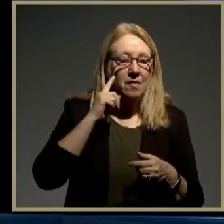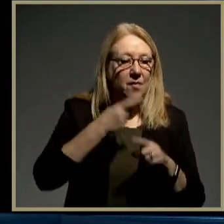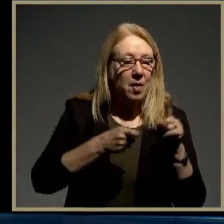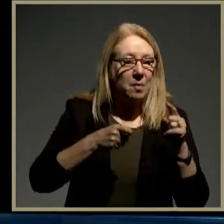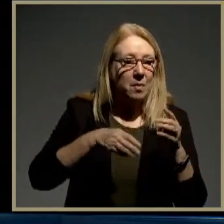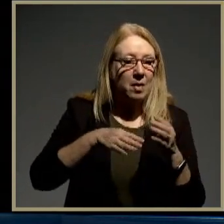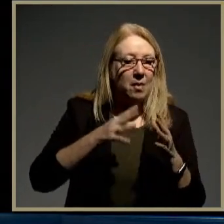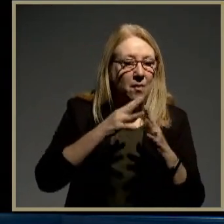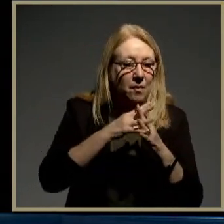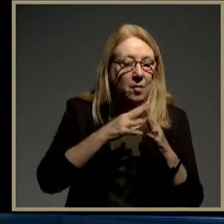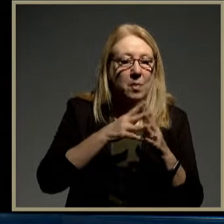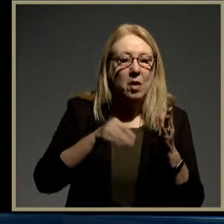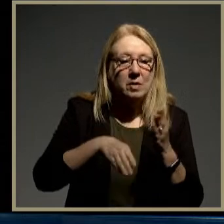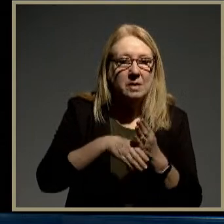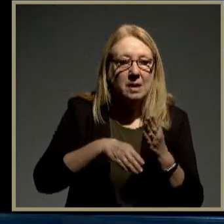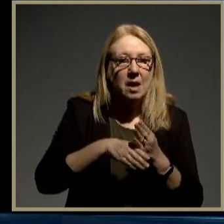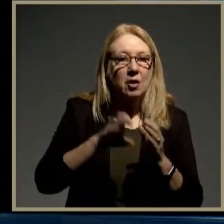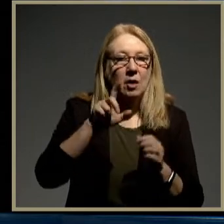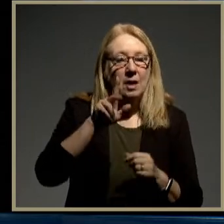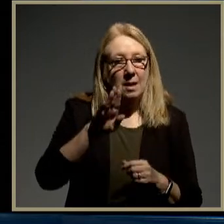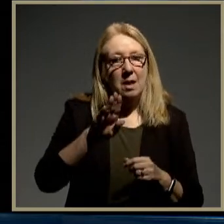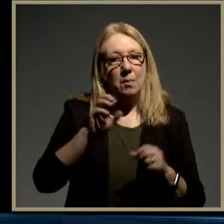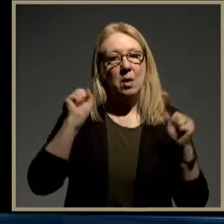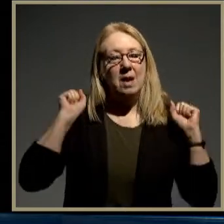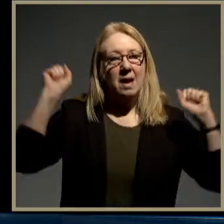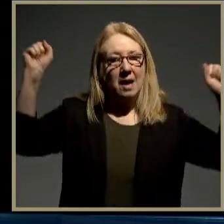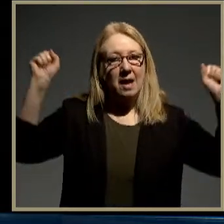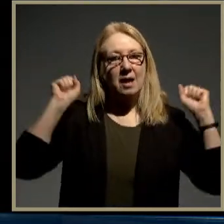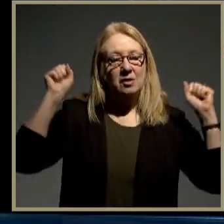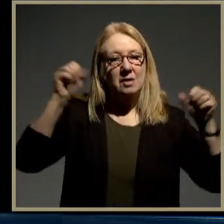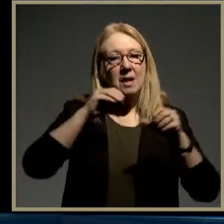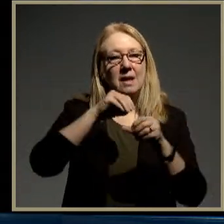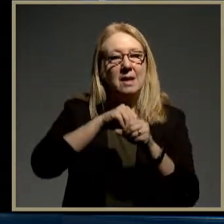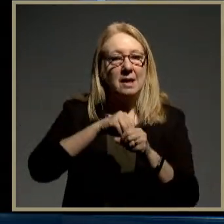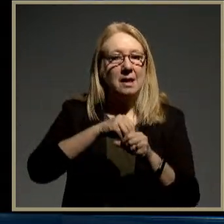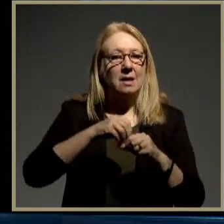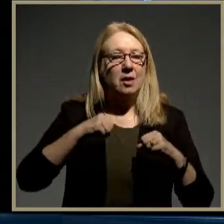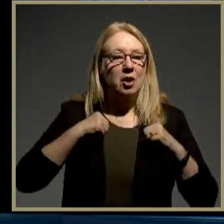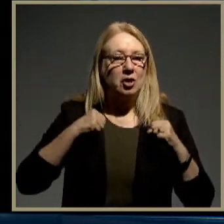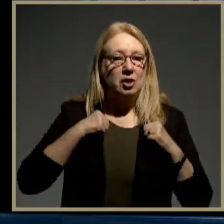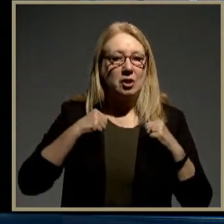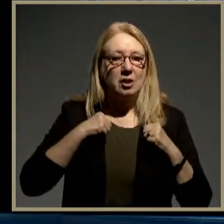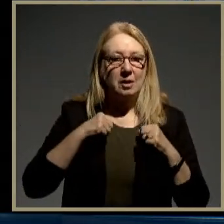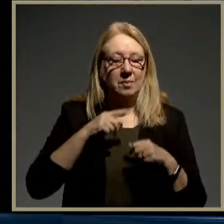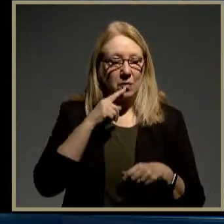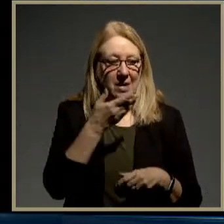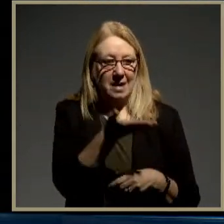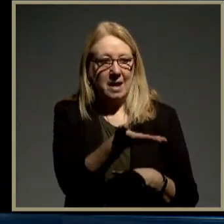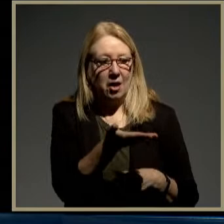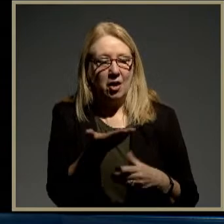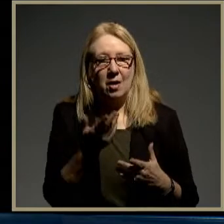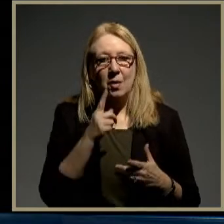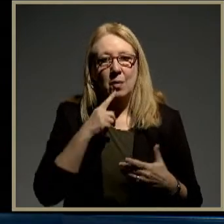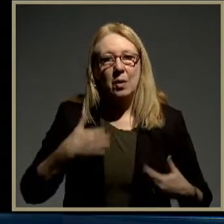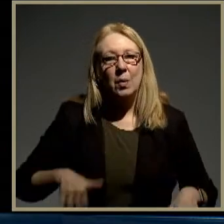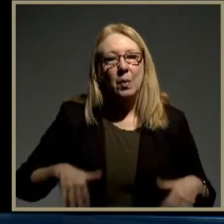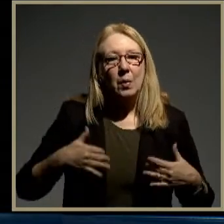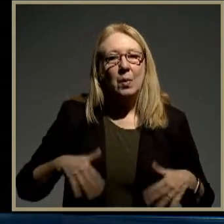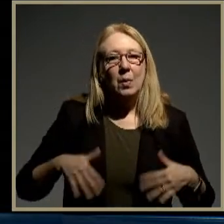or Pride Soccer Club are working out in the gym, the state-of-the-art gym right next to you. It's an